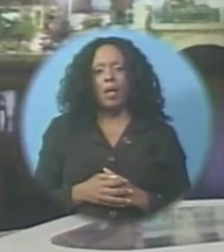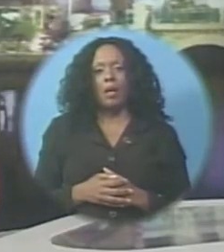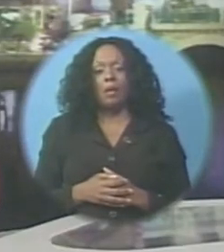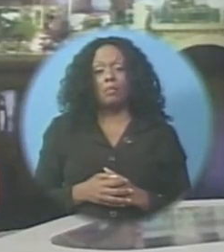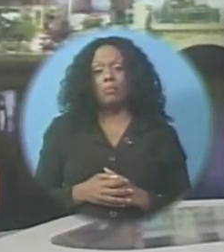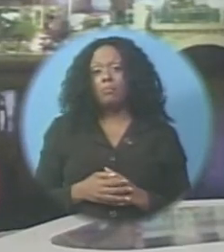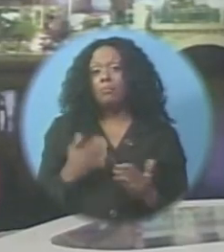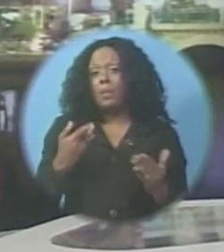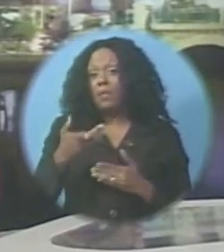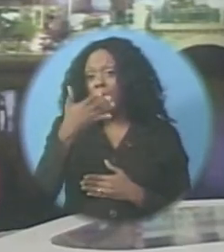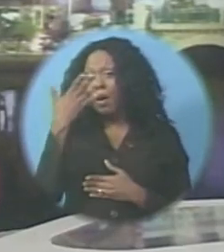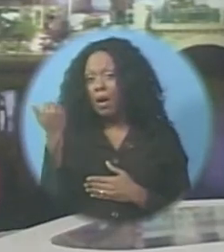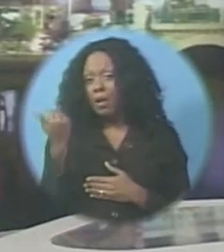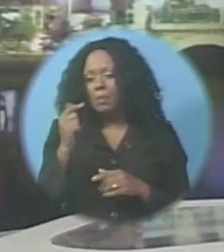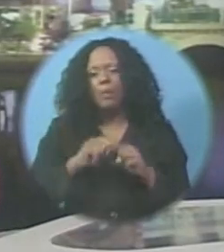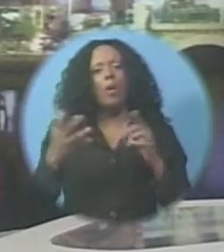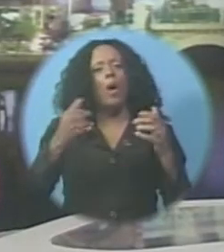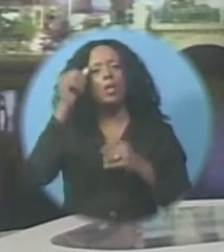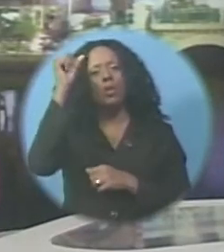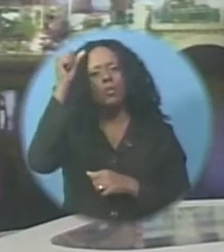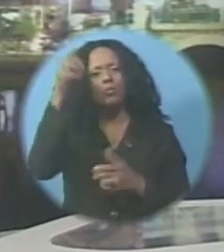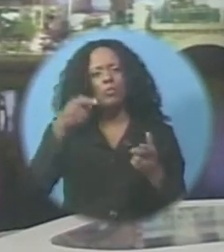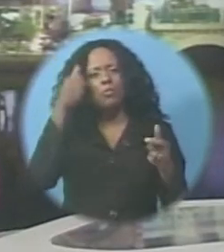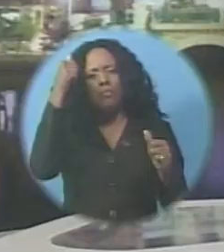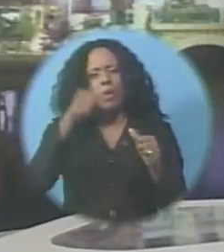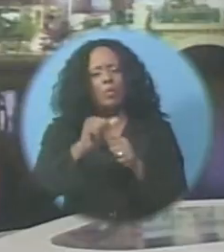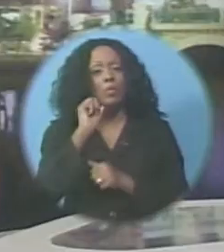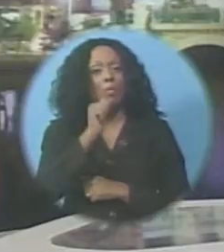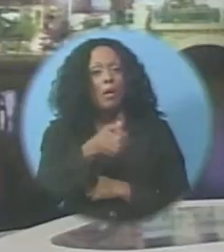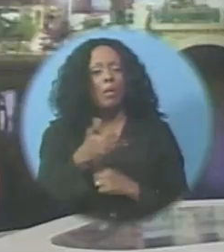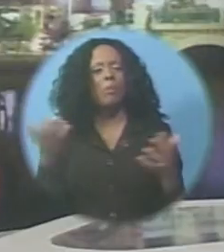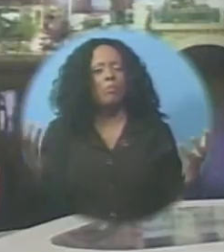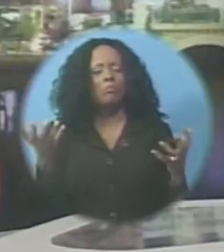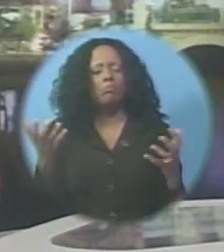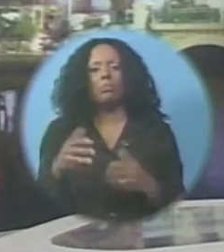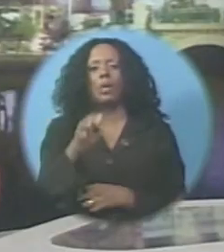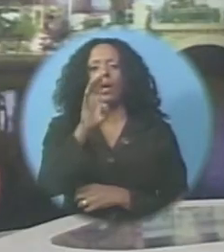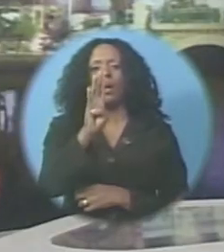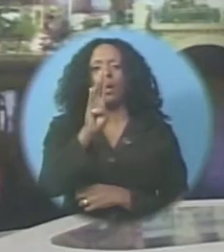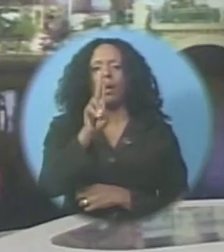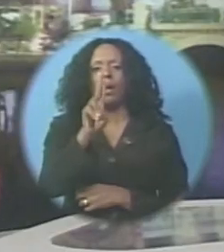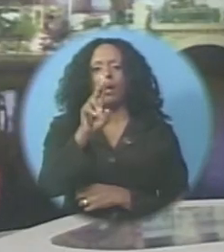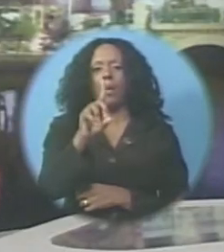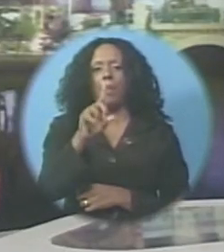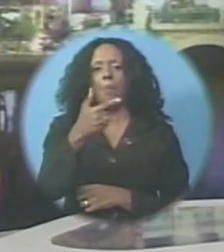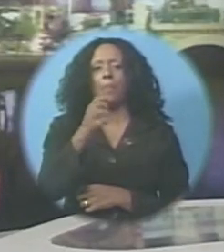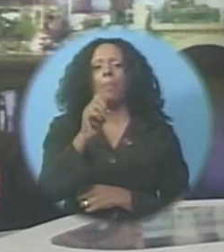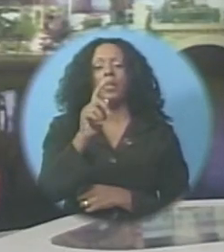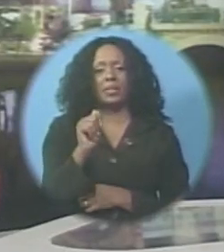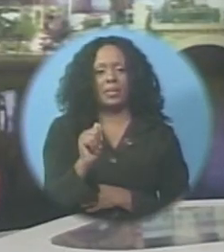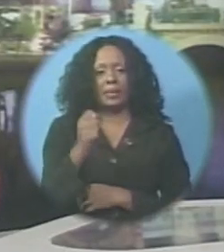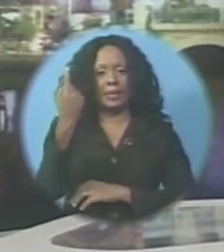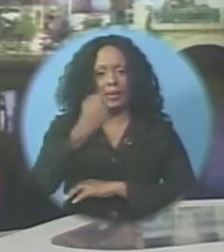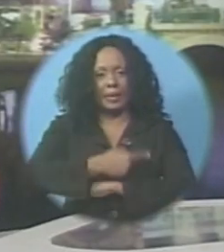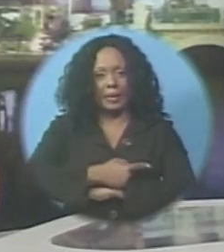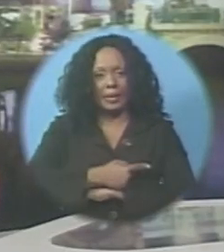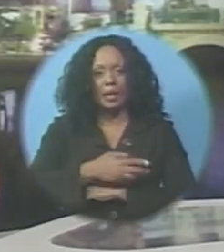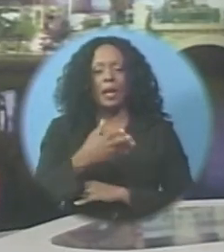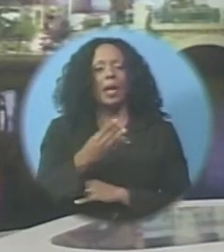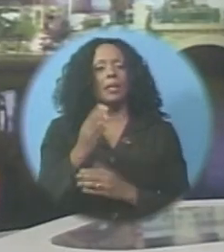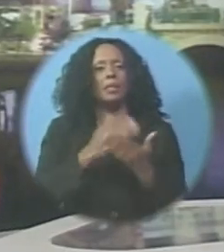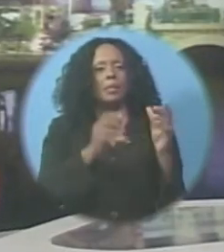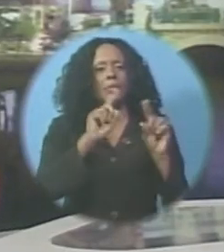forgot, Budget Day in Barbados is tomorrow, and several organizations, including the Small Business Association, are calling for a few